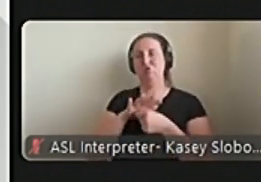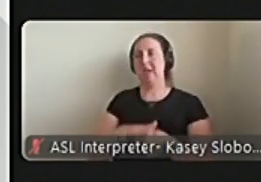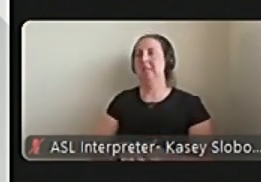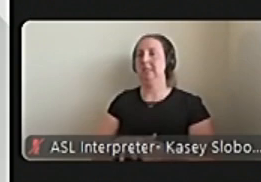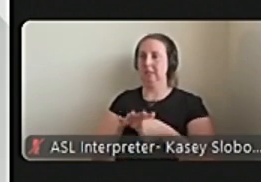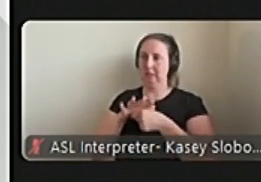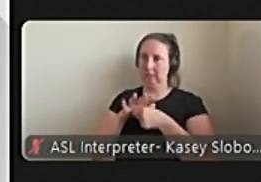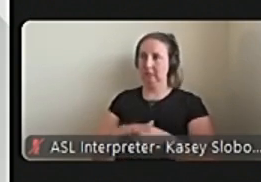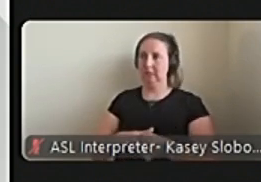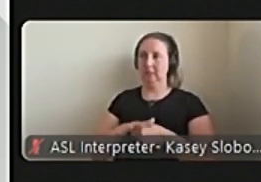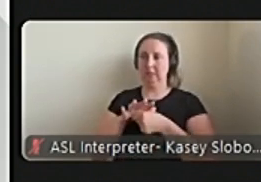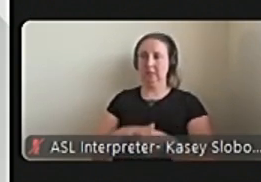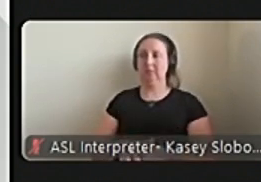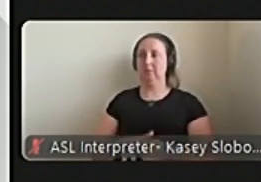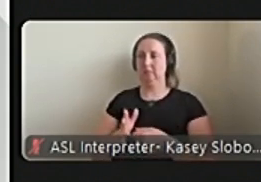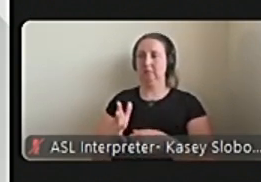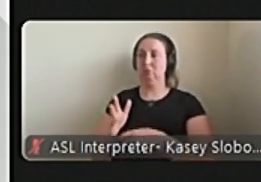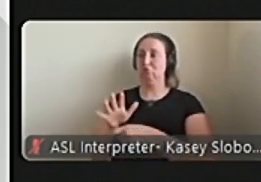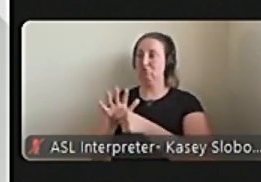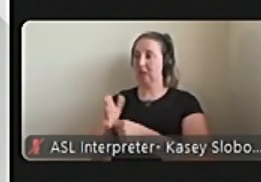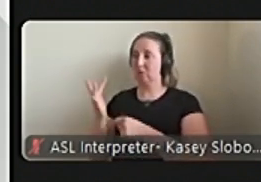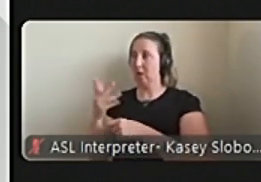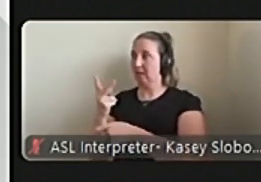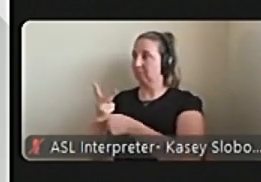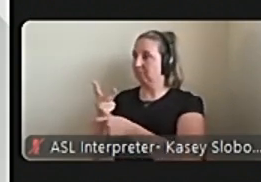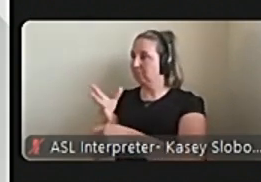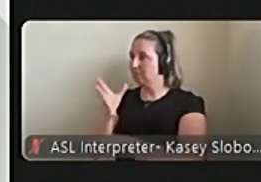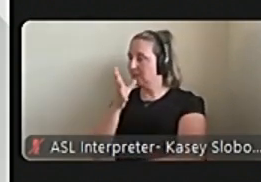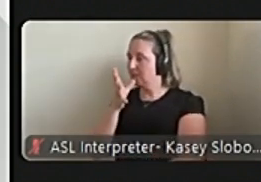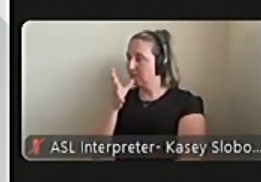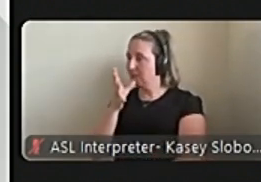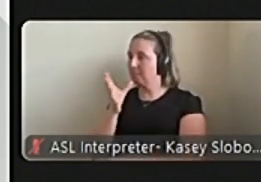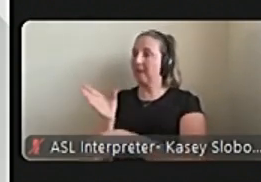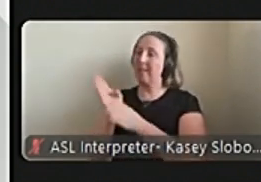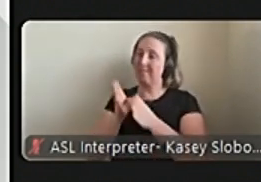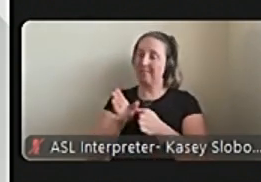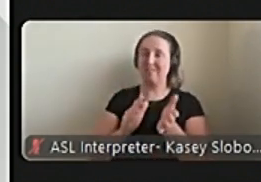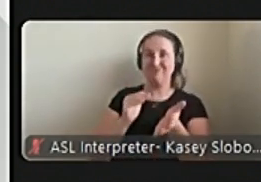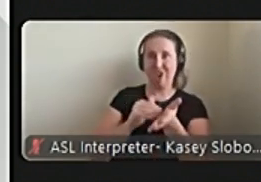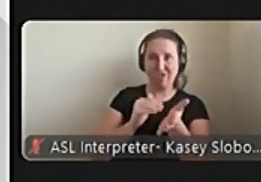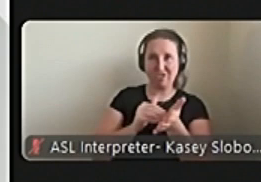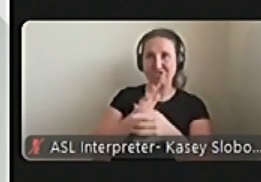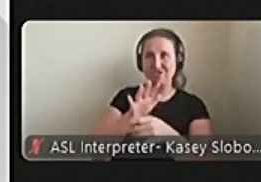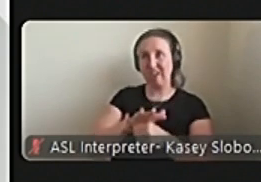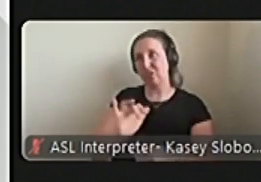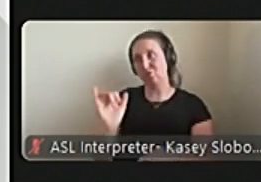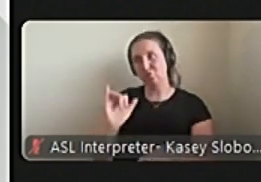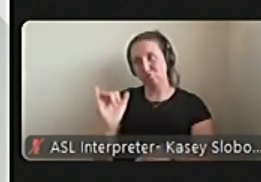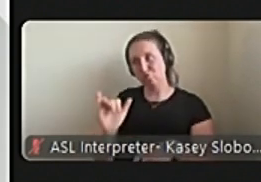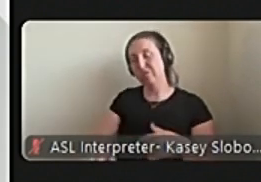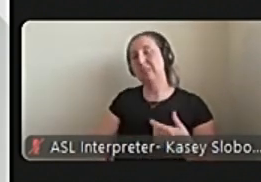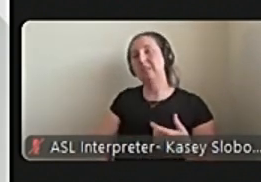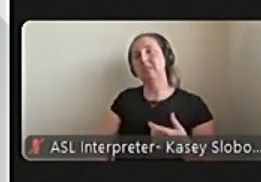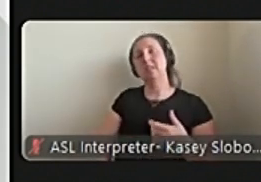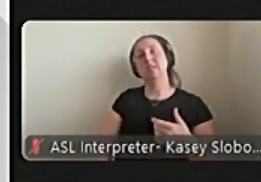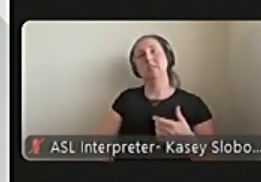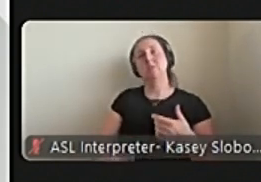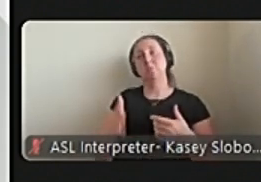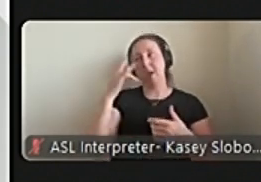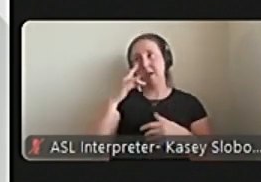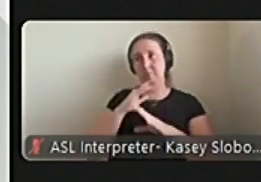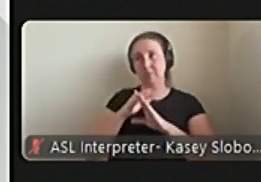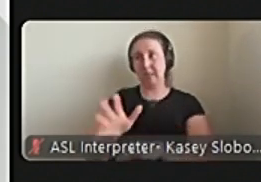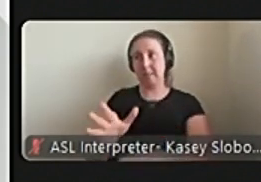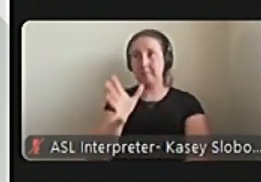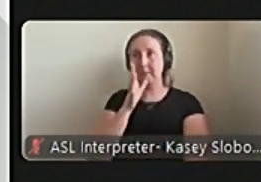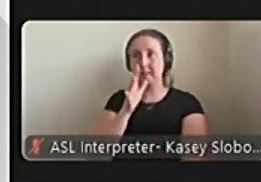in just caregiving, but it's unbelievably stressful when you have to be hypervigilant to protect her in different care